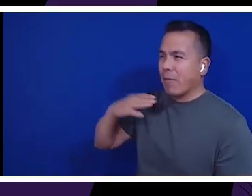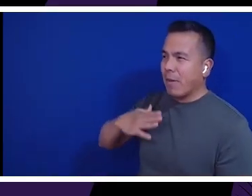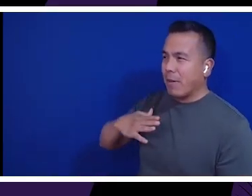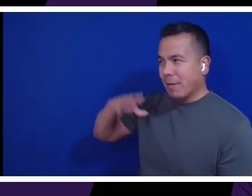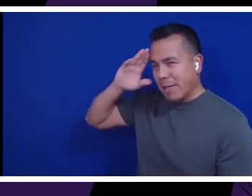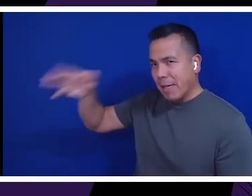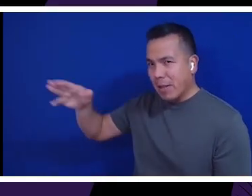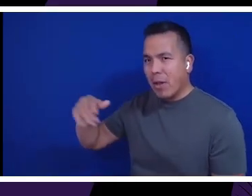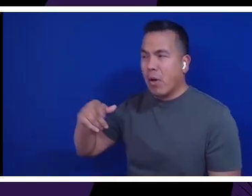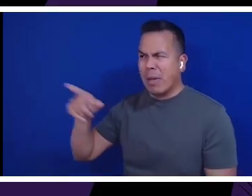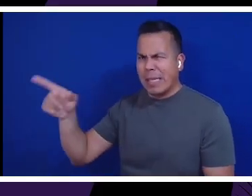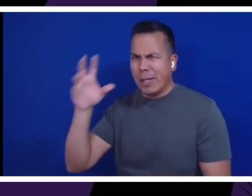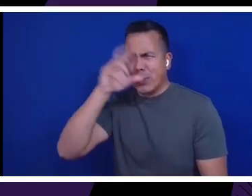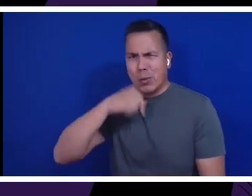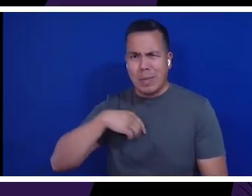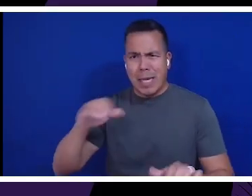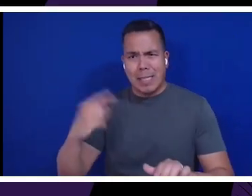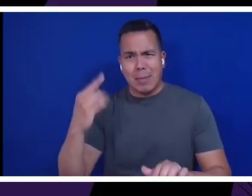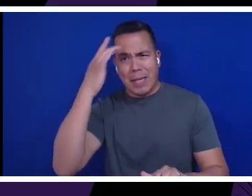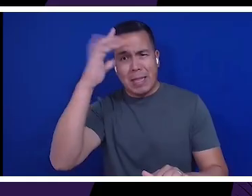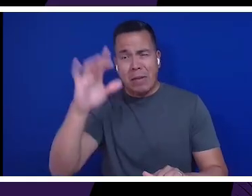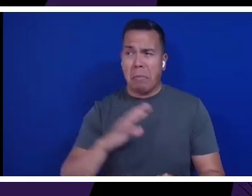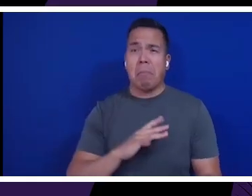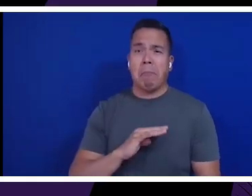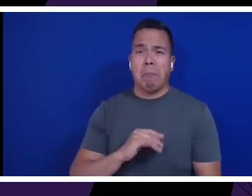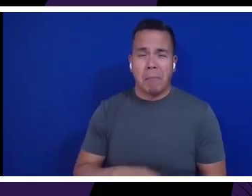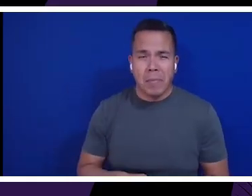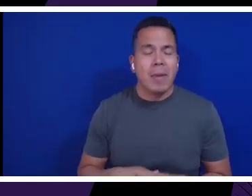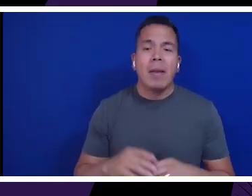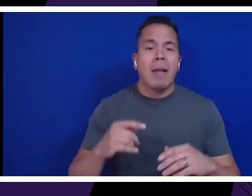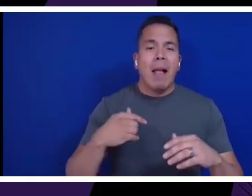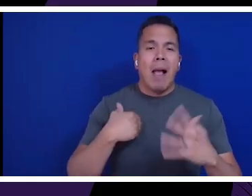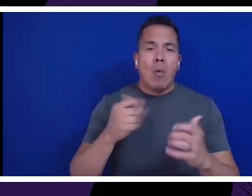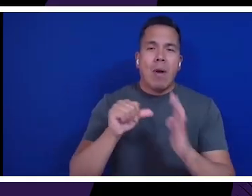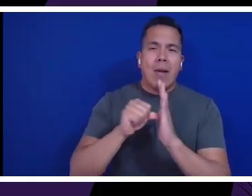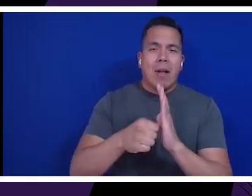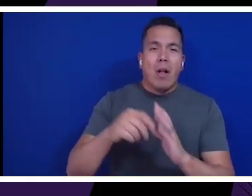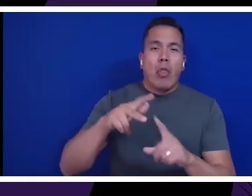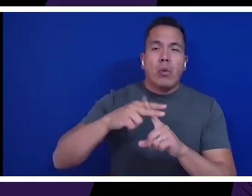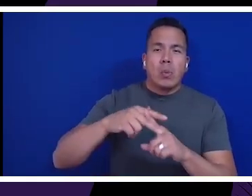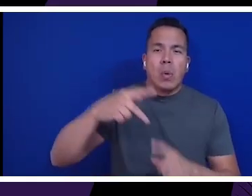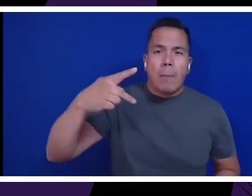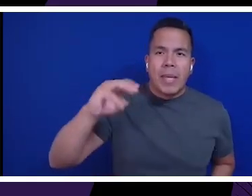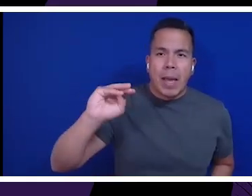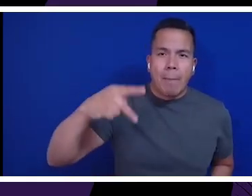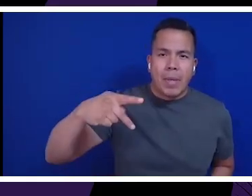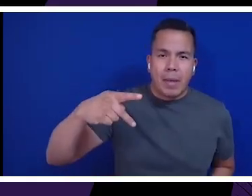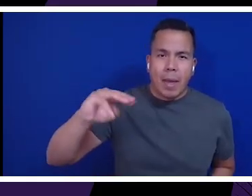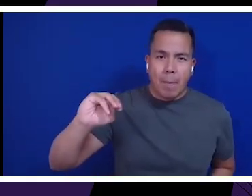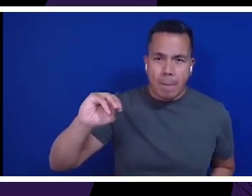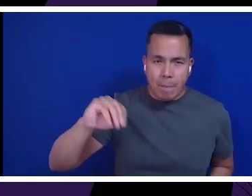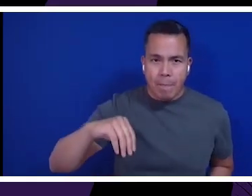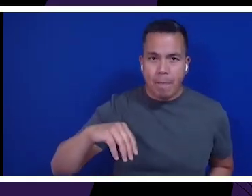clever. I think I would like to mention the tool PMPM. So we had this challenge with